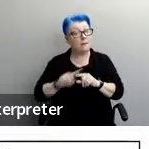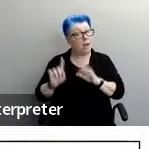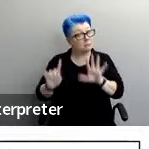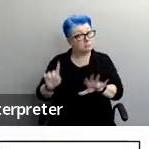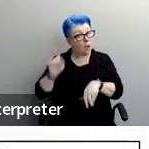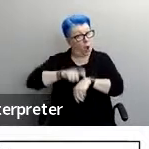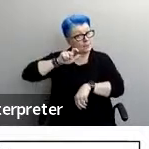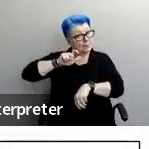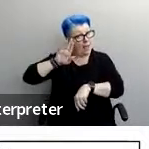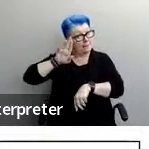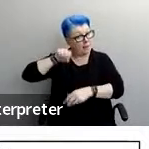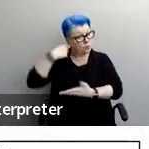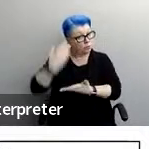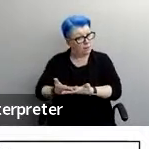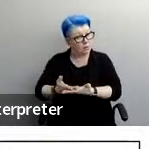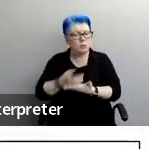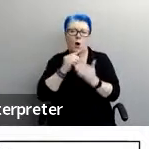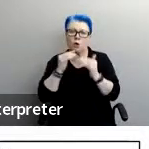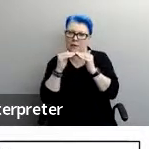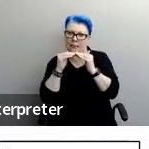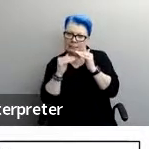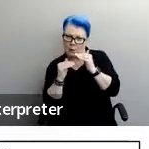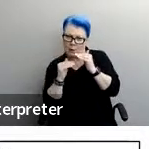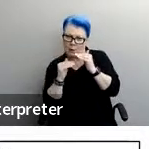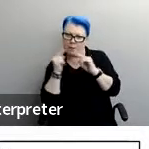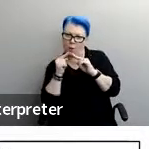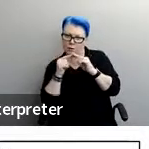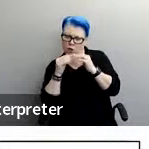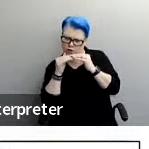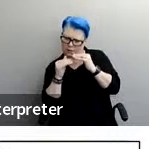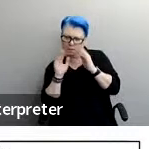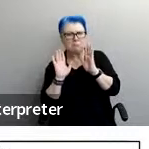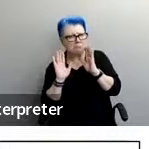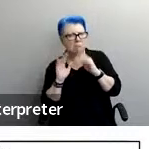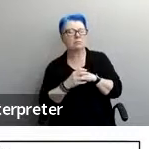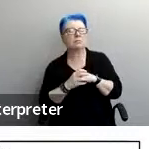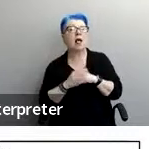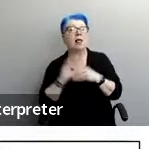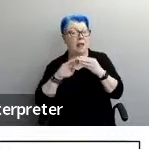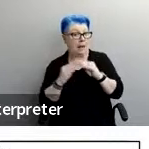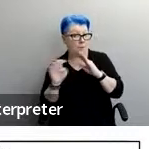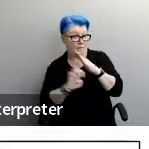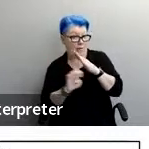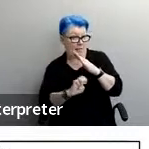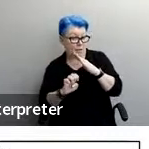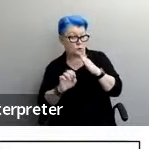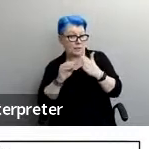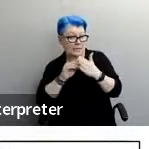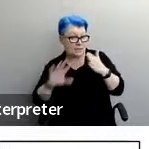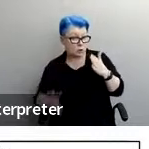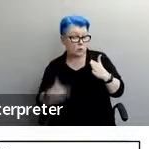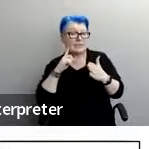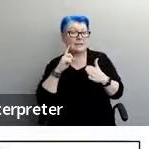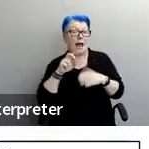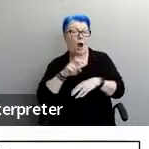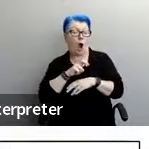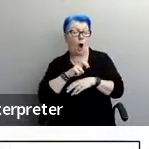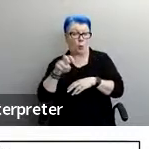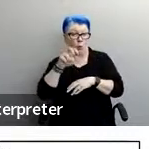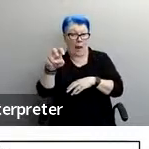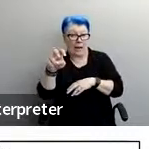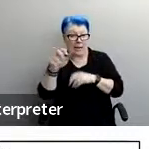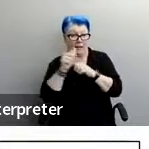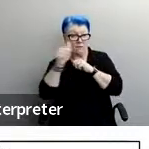just slightly under target, but nothing of concern there. And as for our number of elementary students on routes over 60 minutes, that has